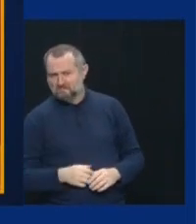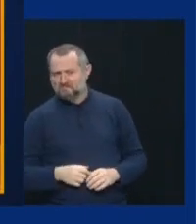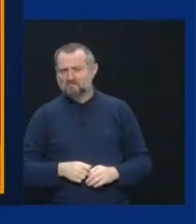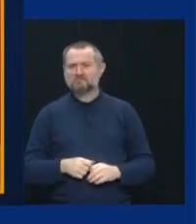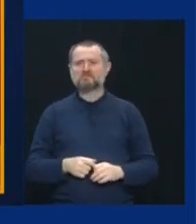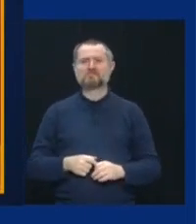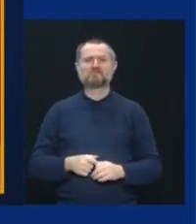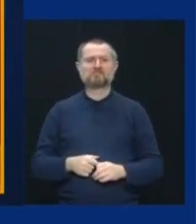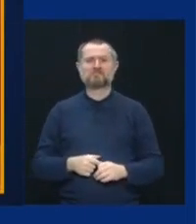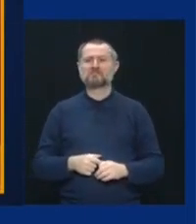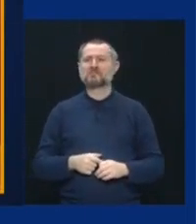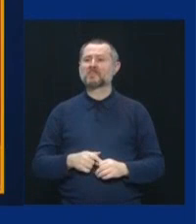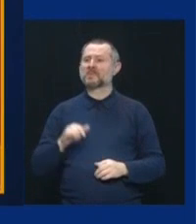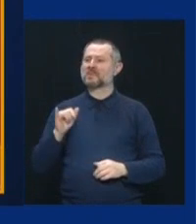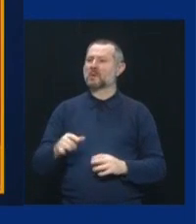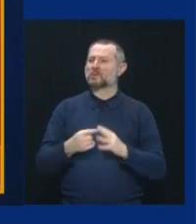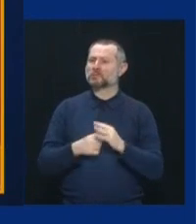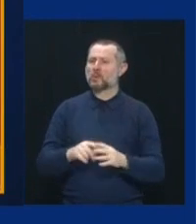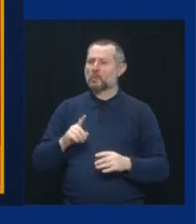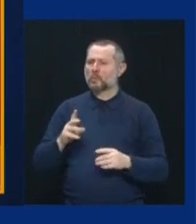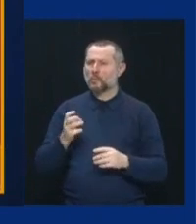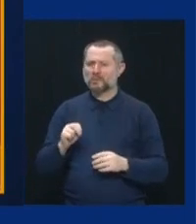2 to 4. That goes into effect when?